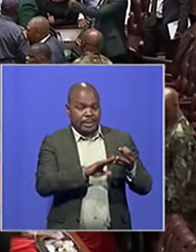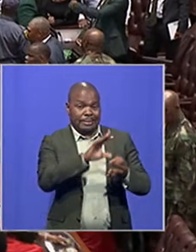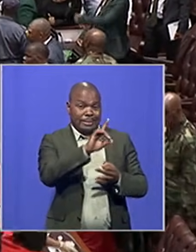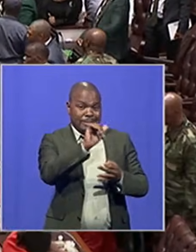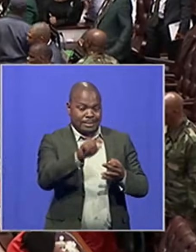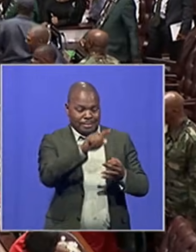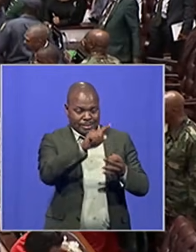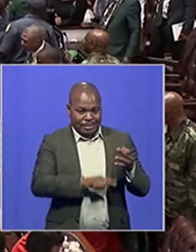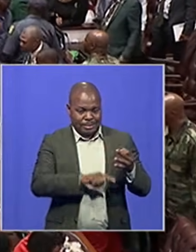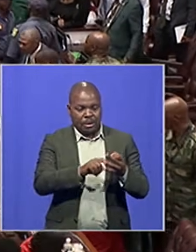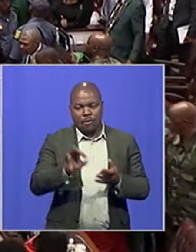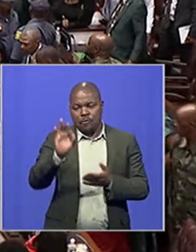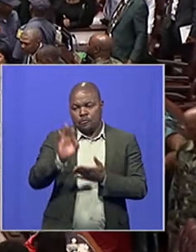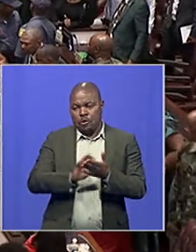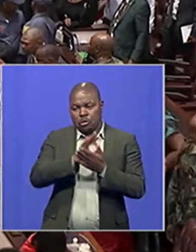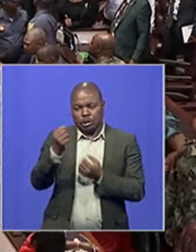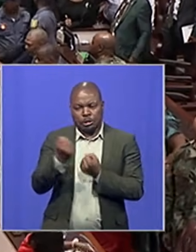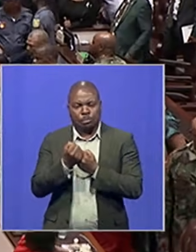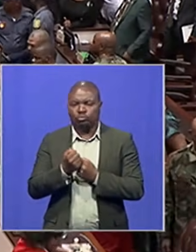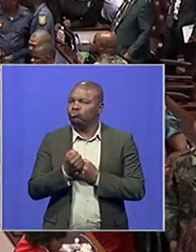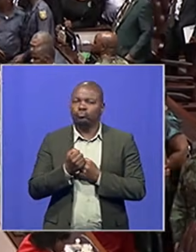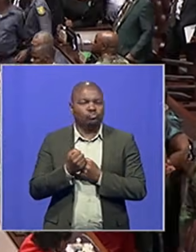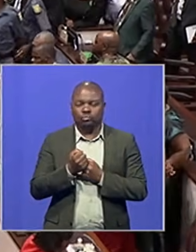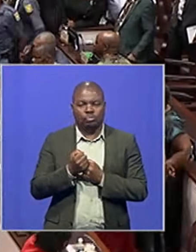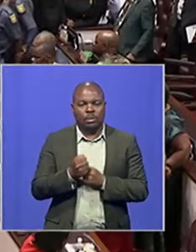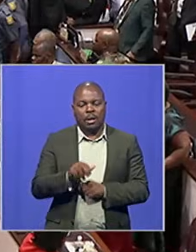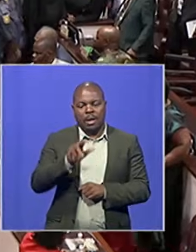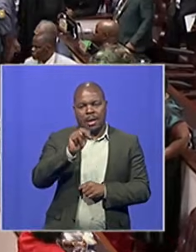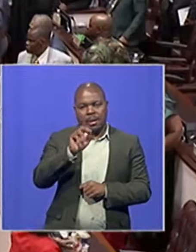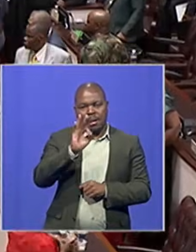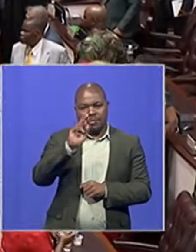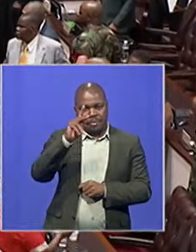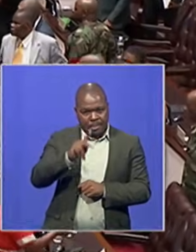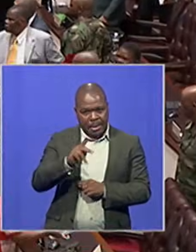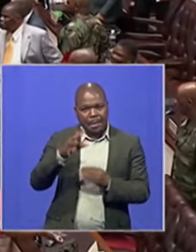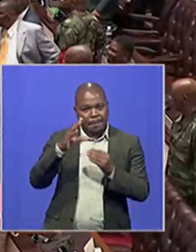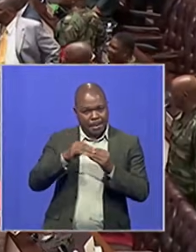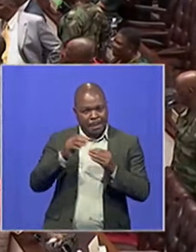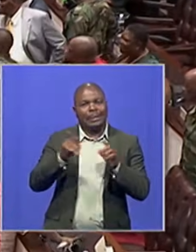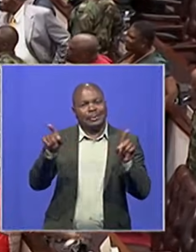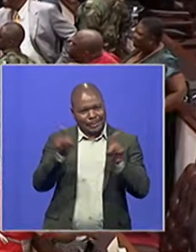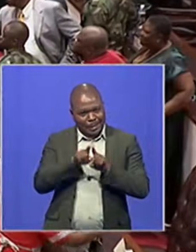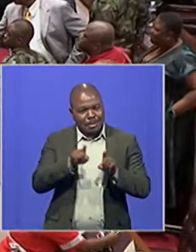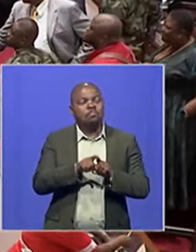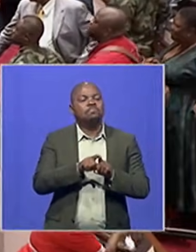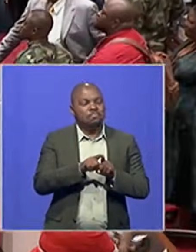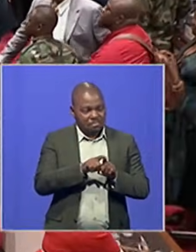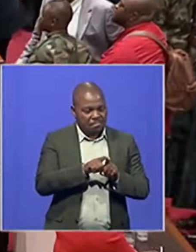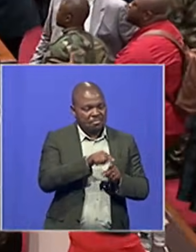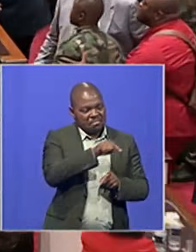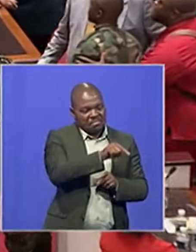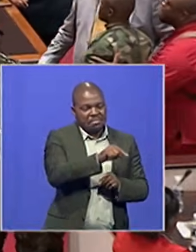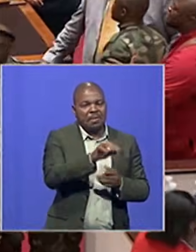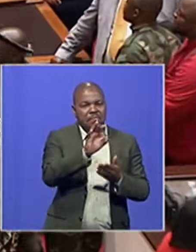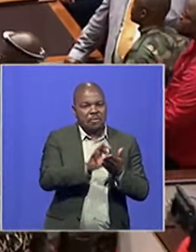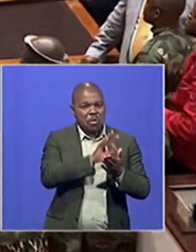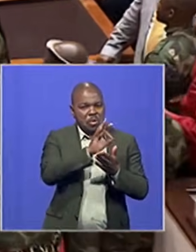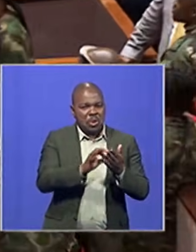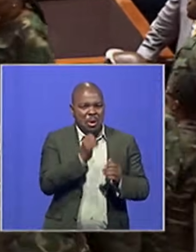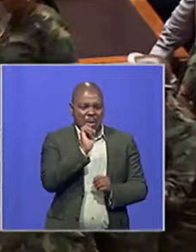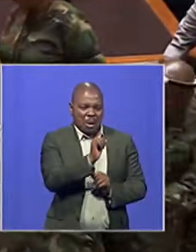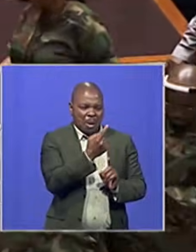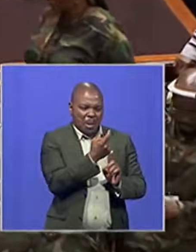ba ganane le voutu eno. Tokololo ya NFP le yona e dirile fela jalo mme voutu ya yona e